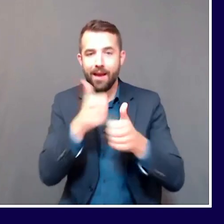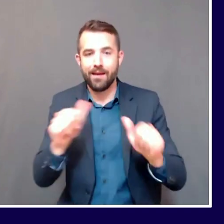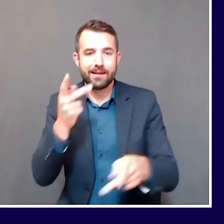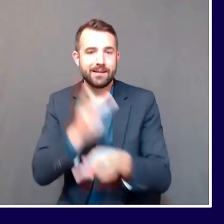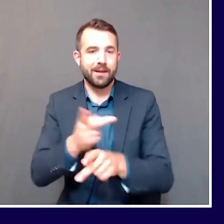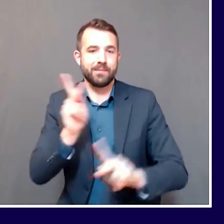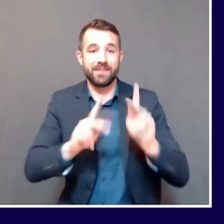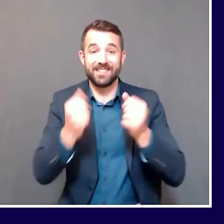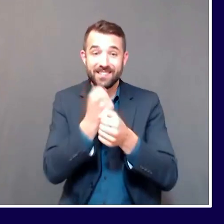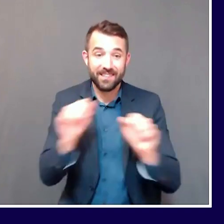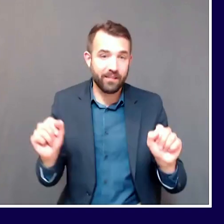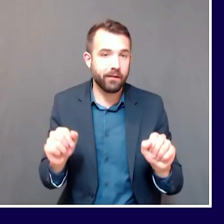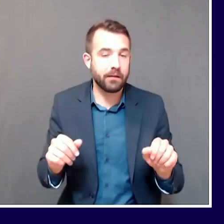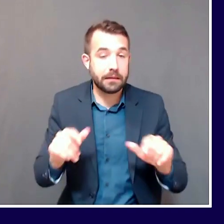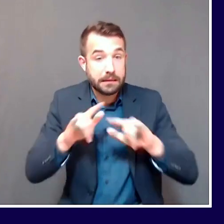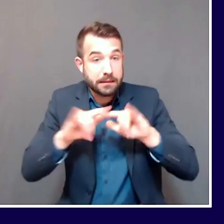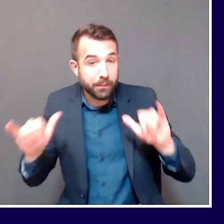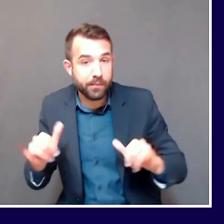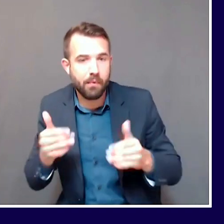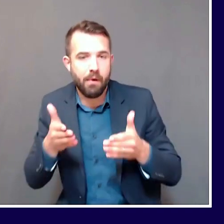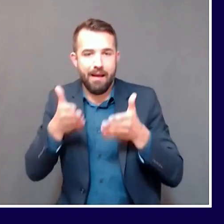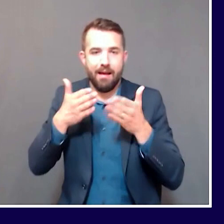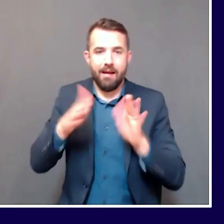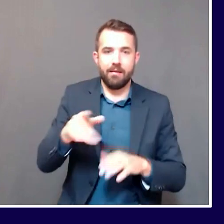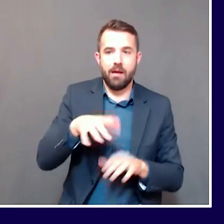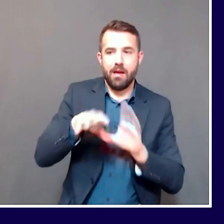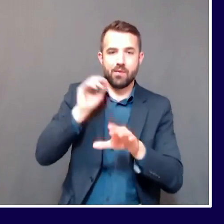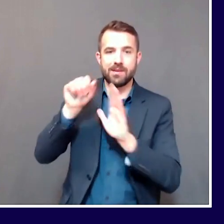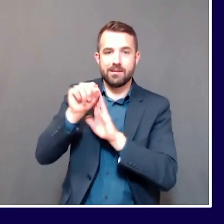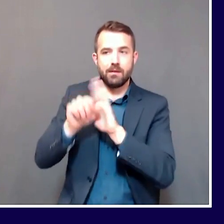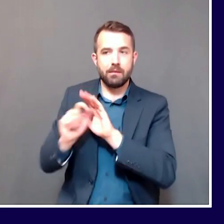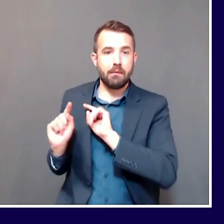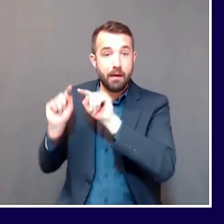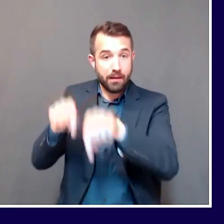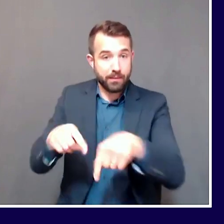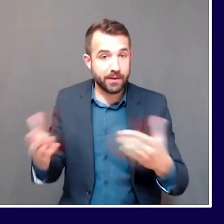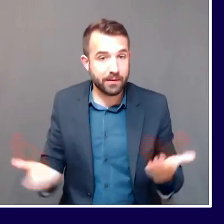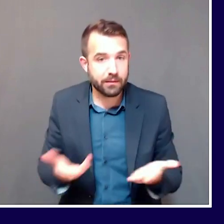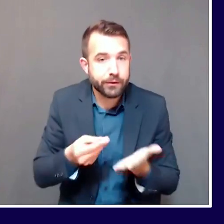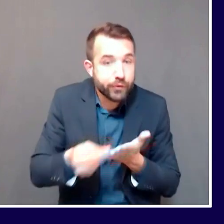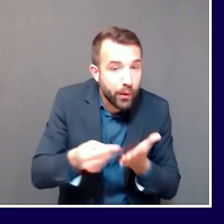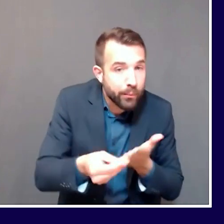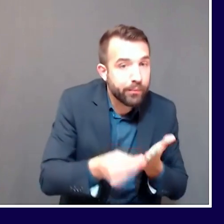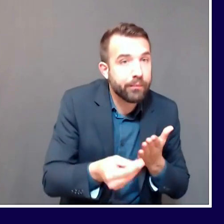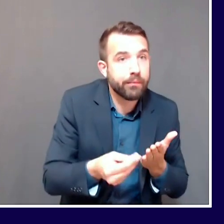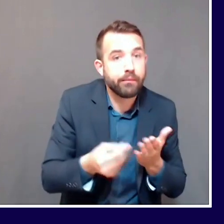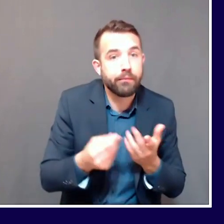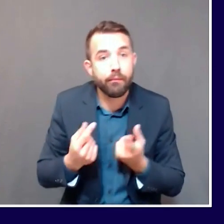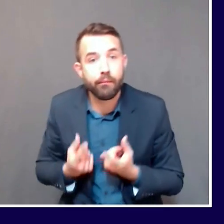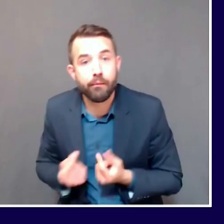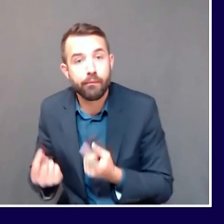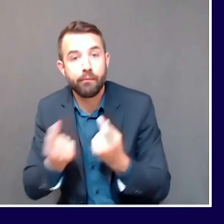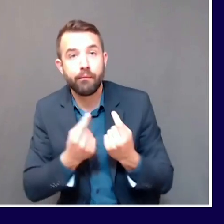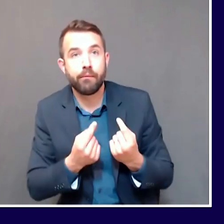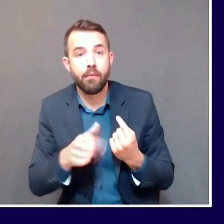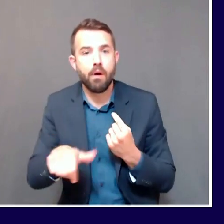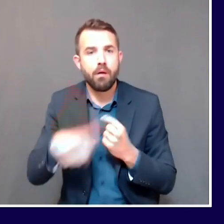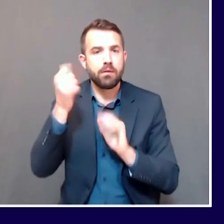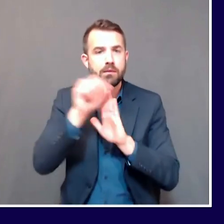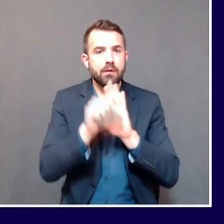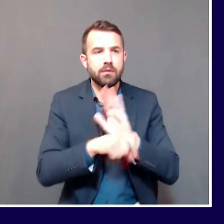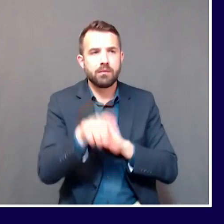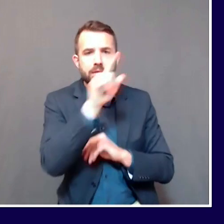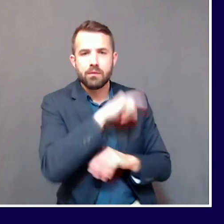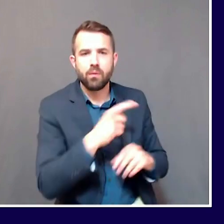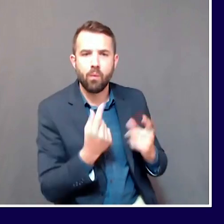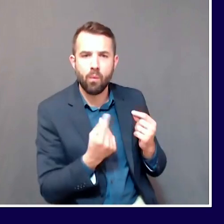for capacity in our tourism businesses. As you look at what other states are doing, we're seeing other states at a variety of places.